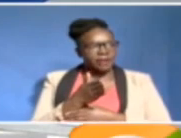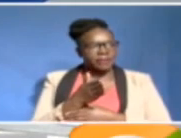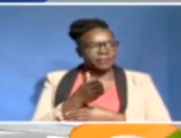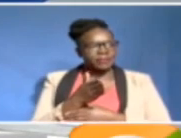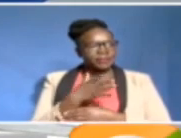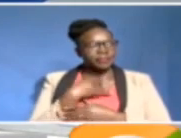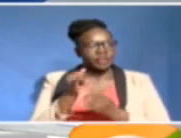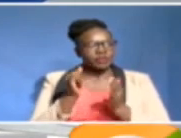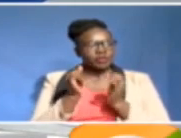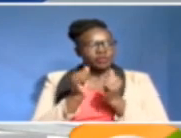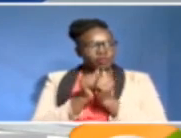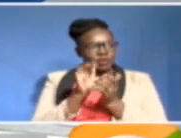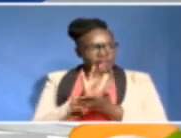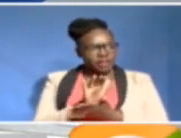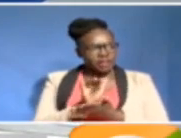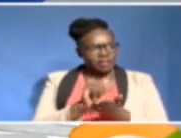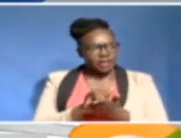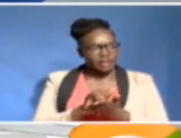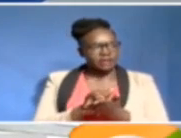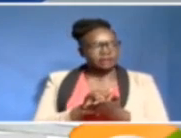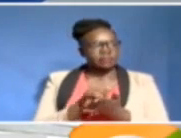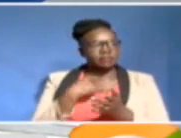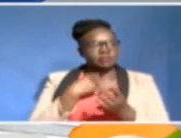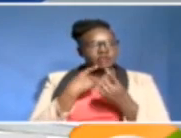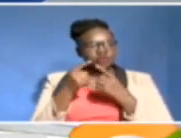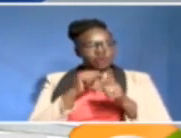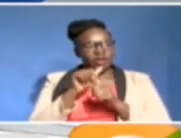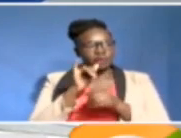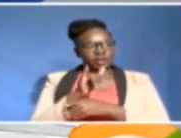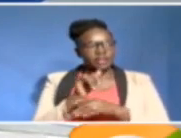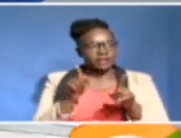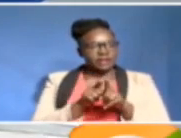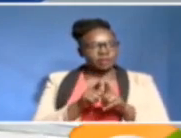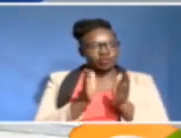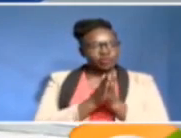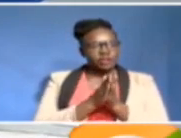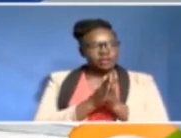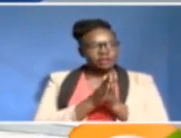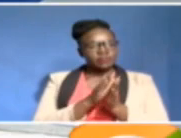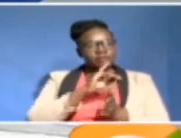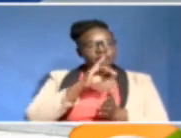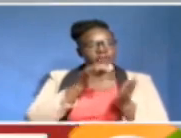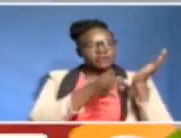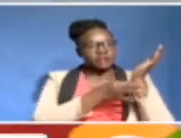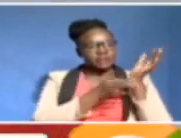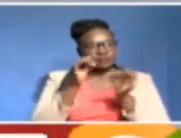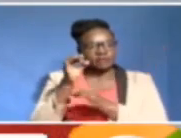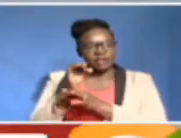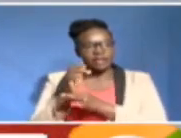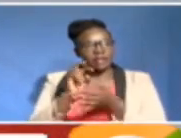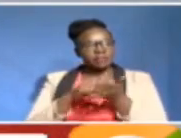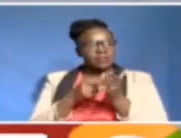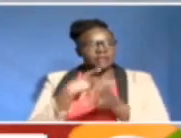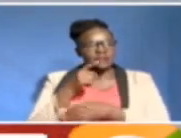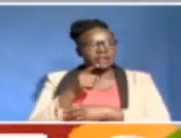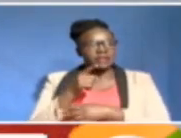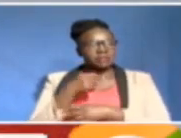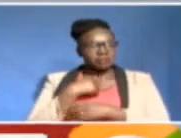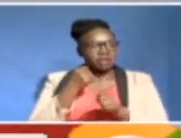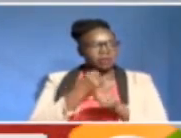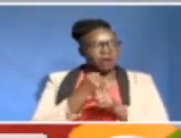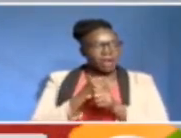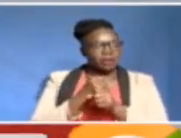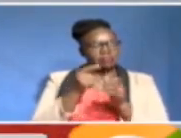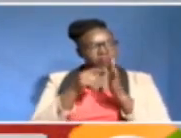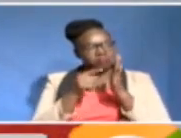that being said, I did speak about this previously with Jeff Kwanang, and I explained to them that it's not just something that you say, Pama's got out, she looks good, I'm gonna do it. No,